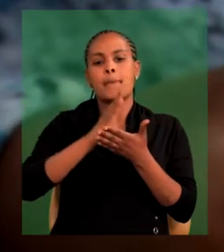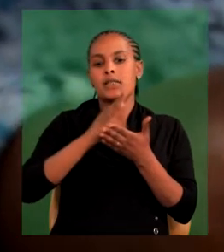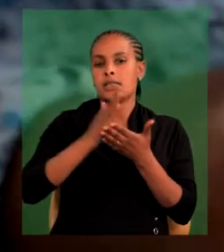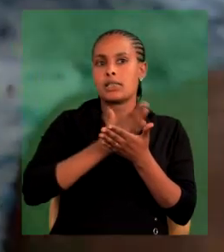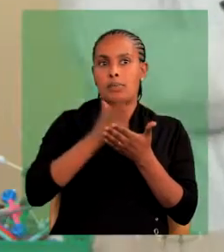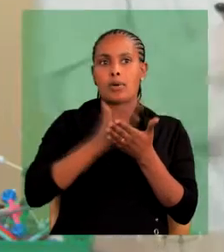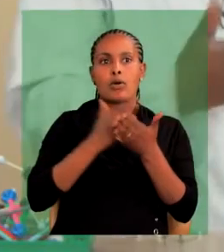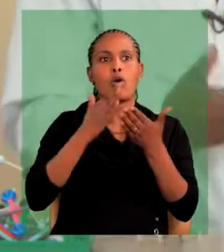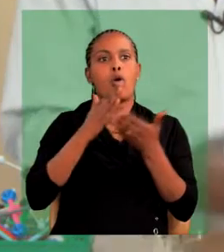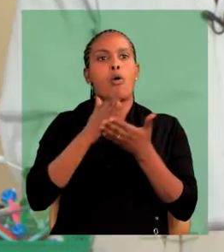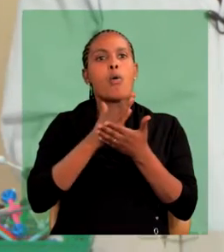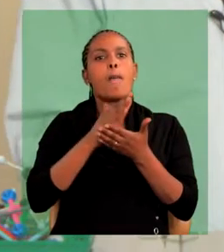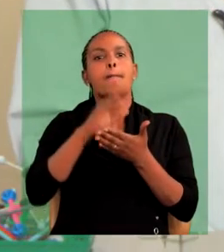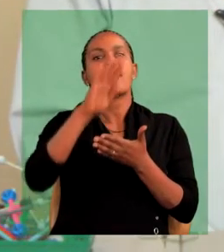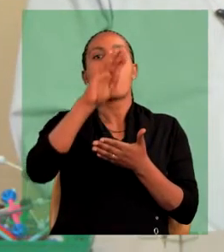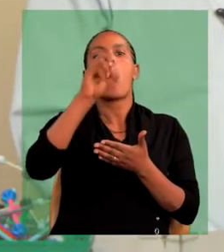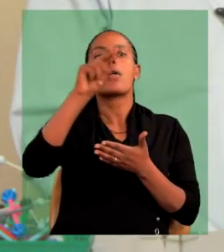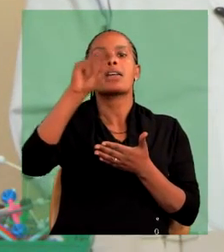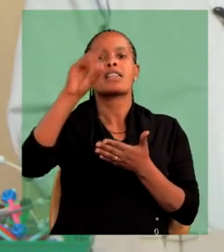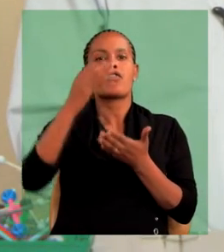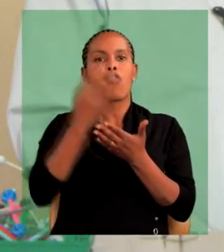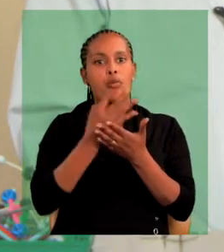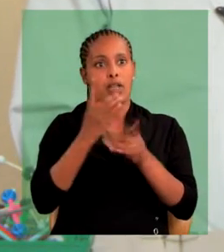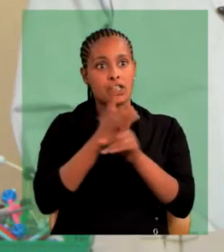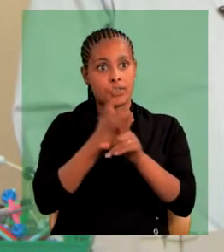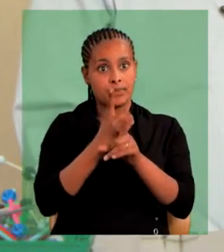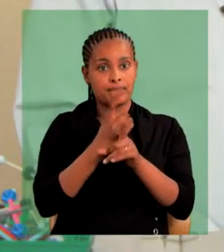participating in bond formation.